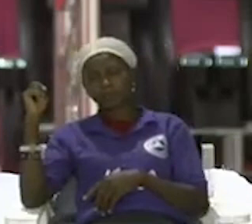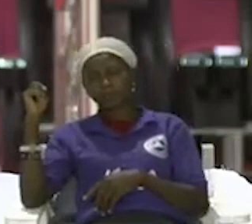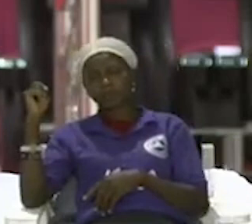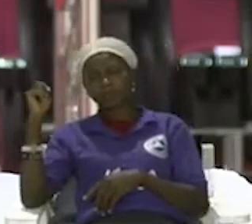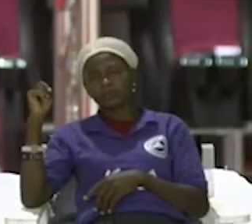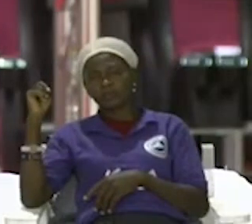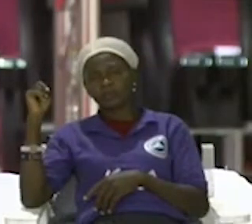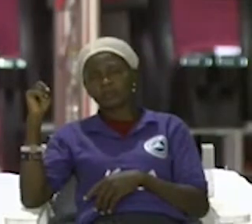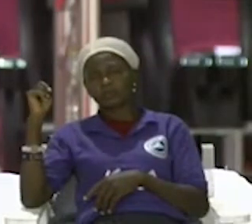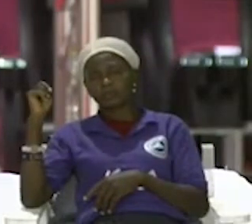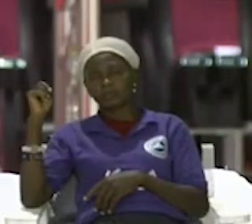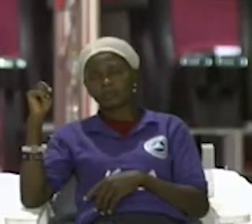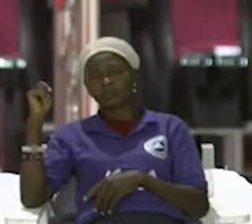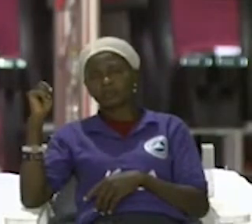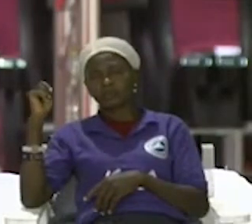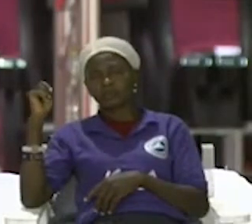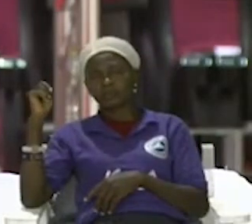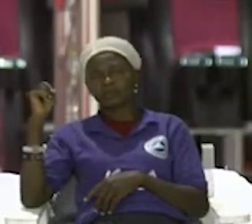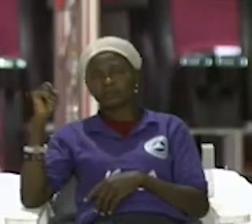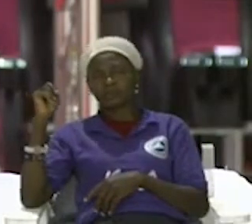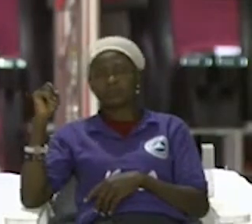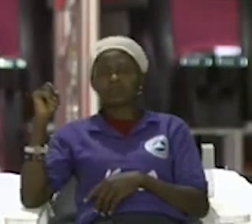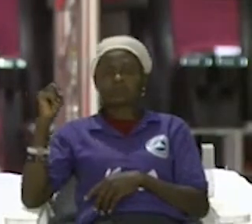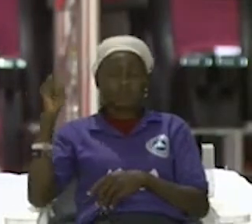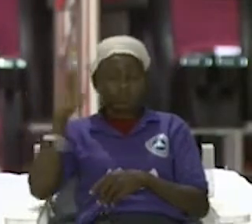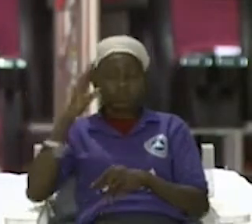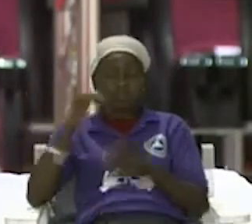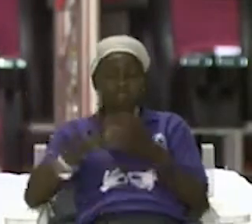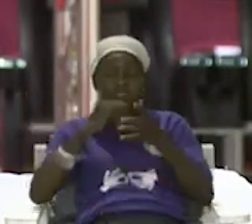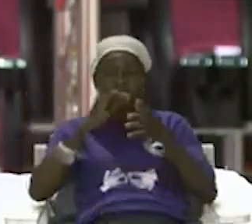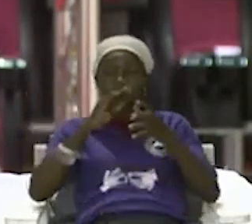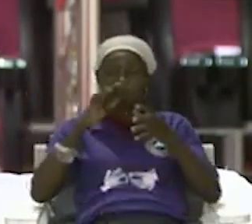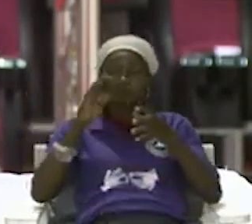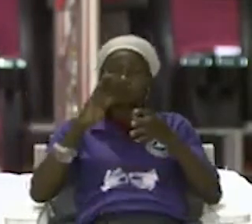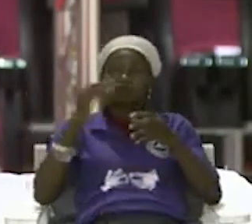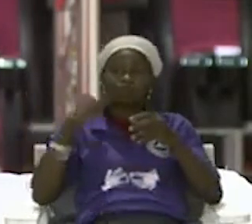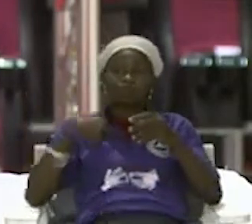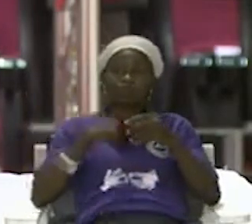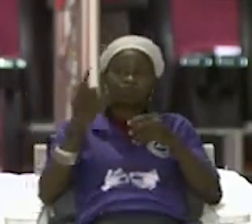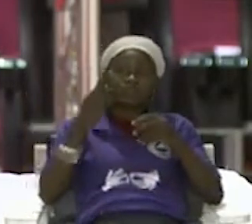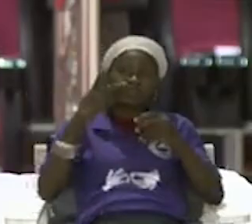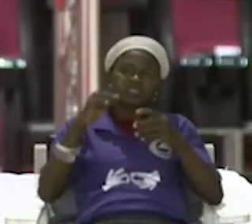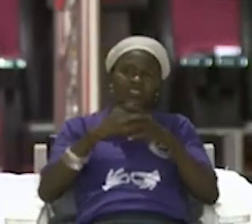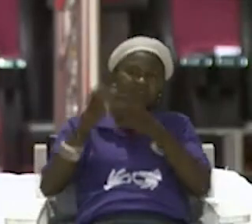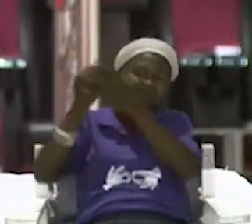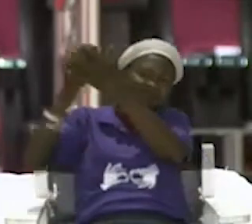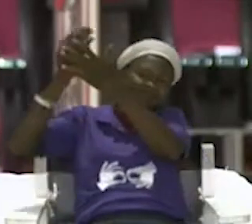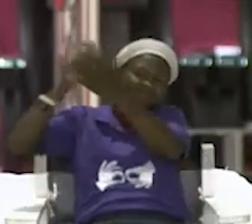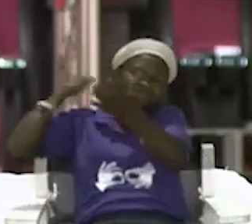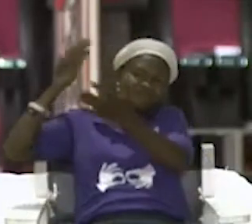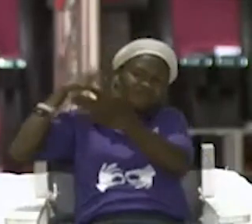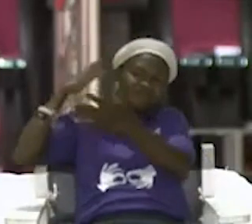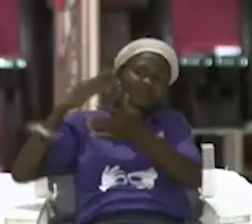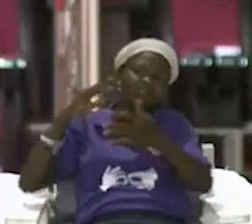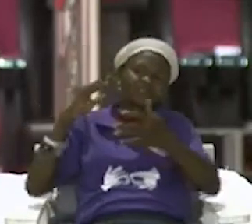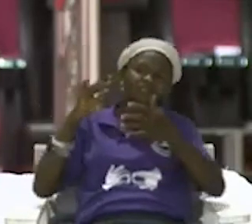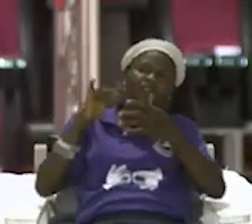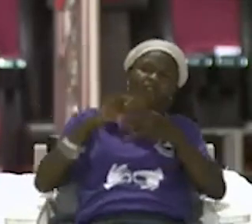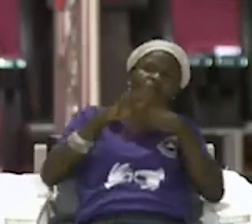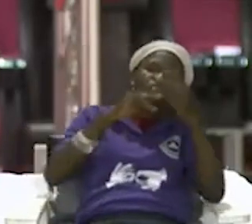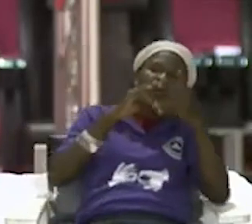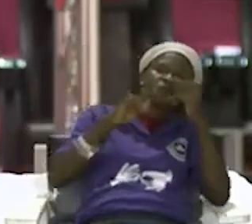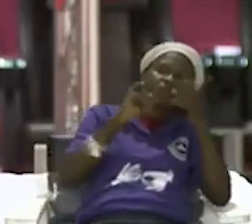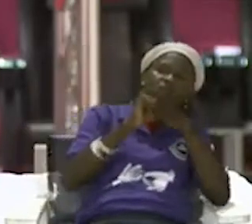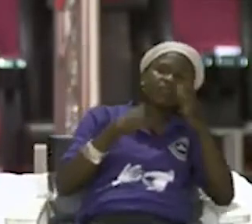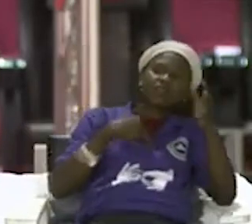We used to sing in those days that all those who have been saved shout hallelujah.